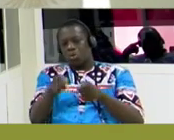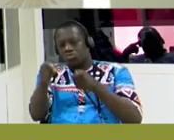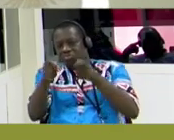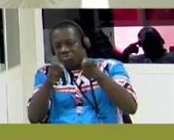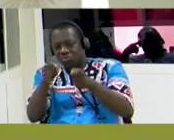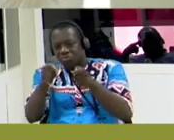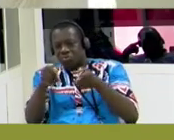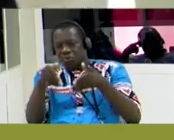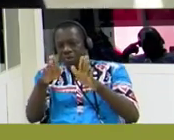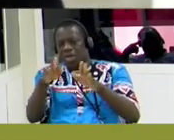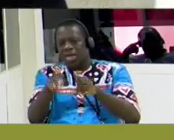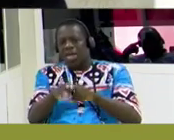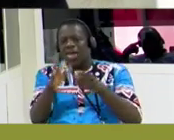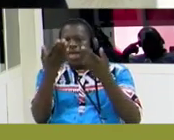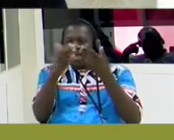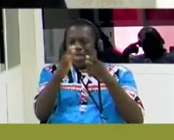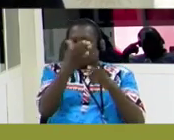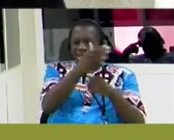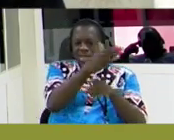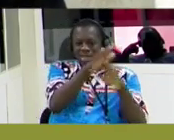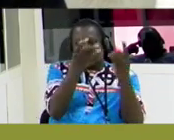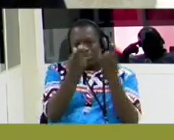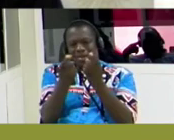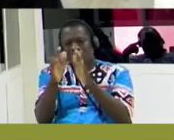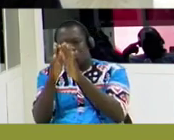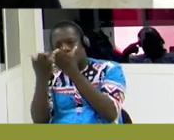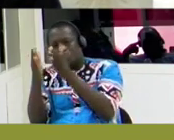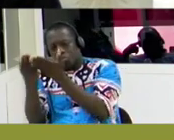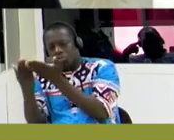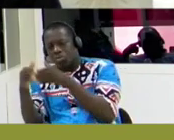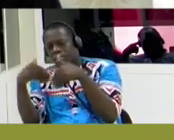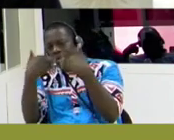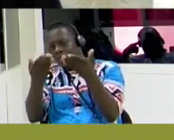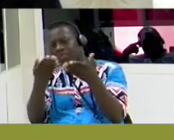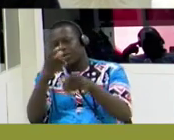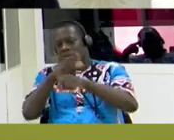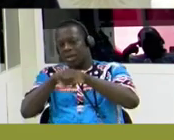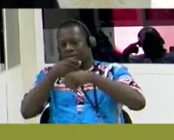whatever manuals you were given during the training.